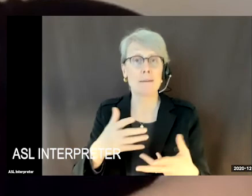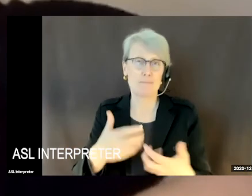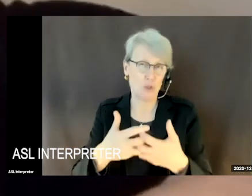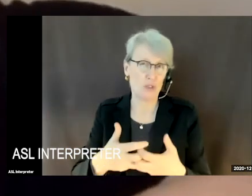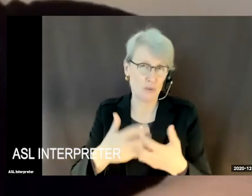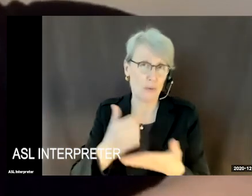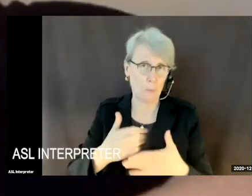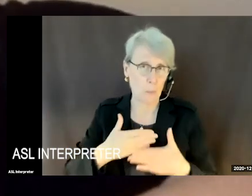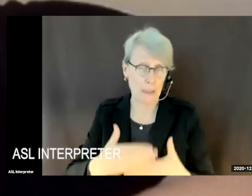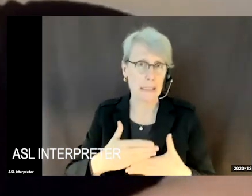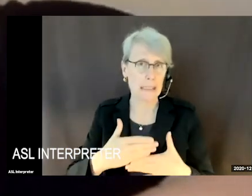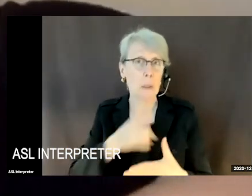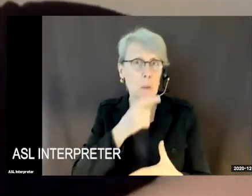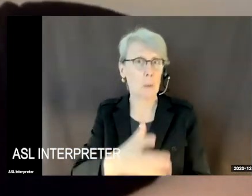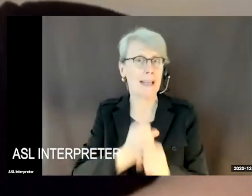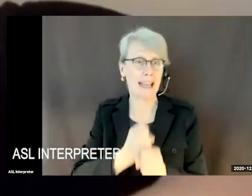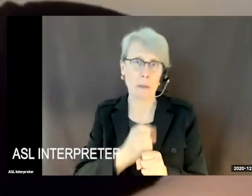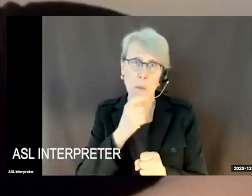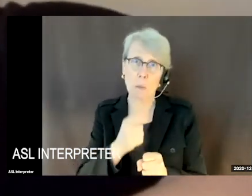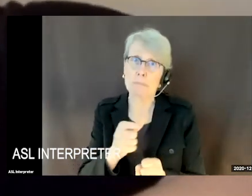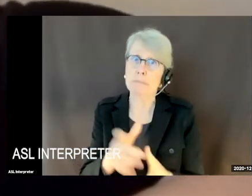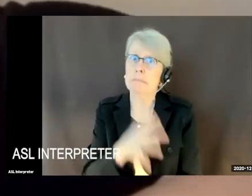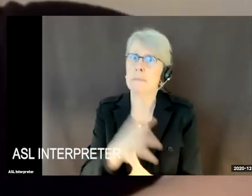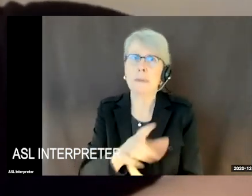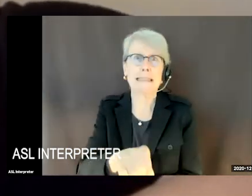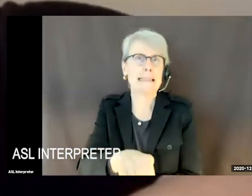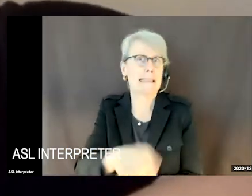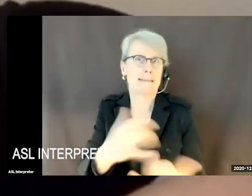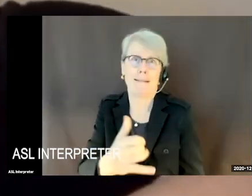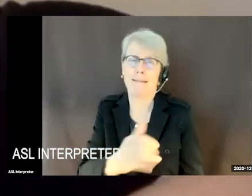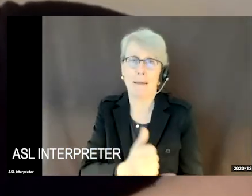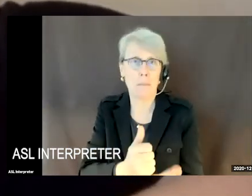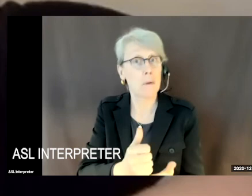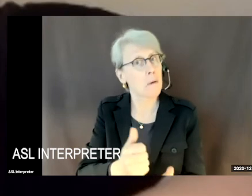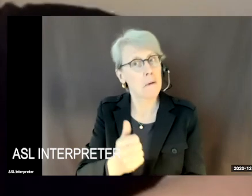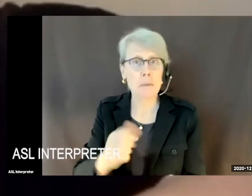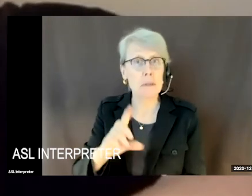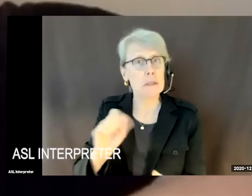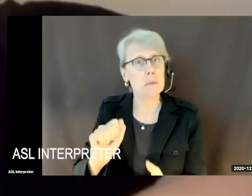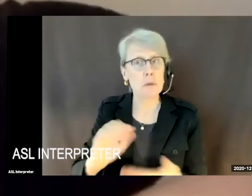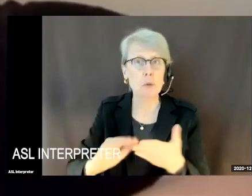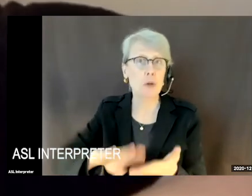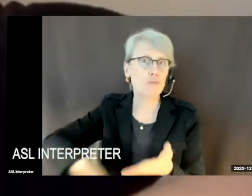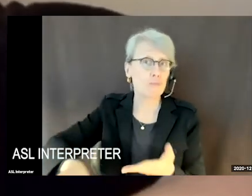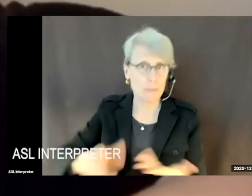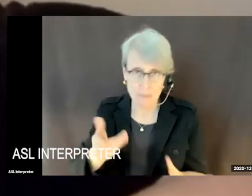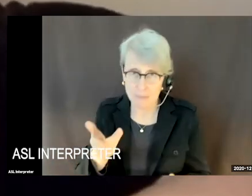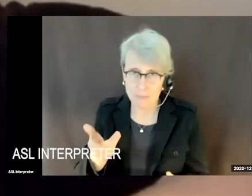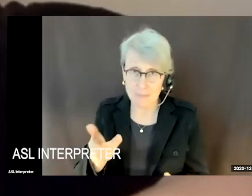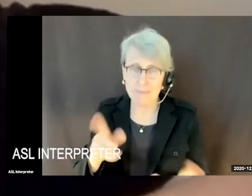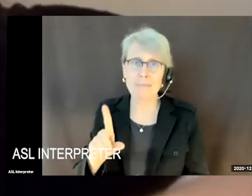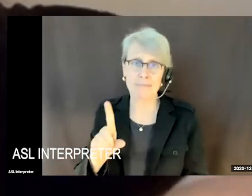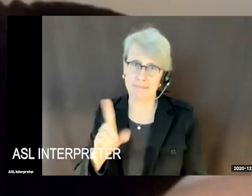said that those beds and those ventilators will go to the most in need. And that might not